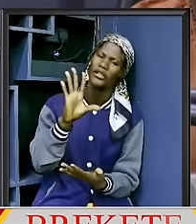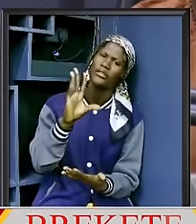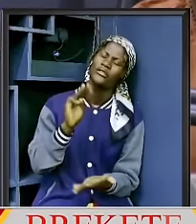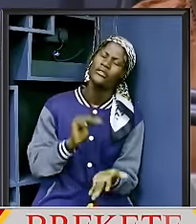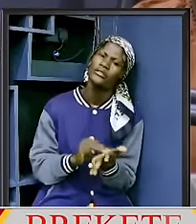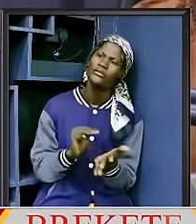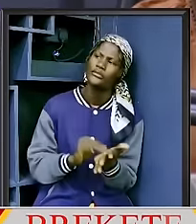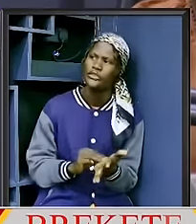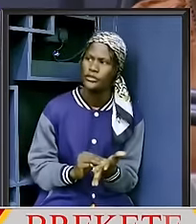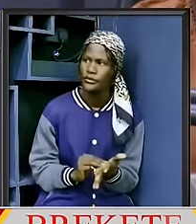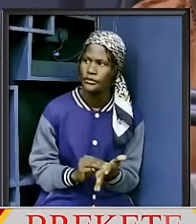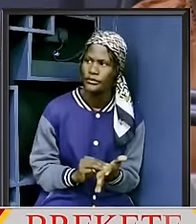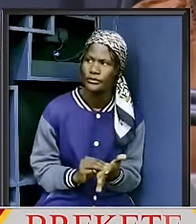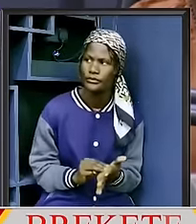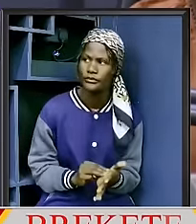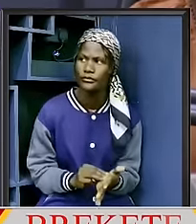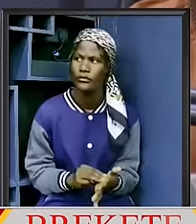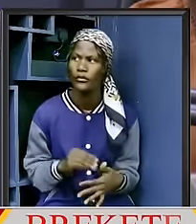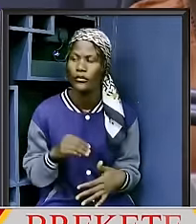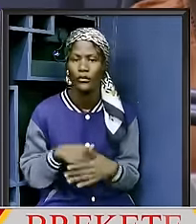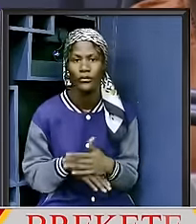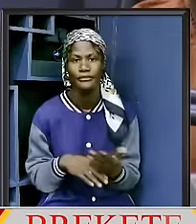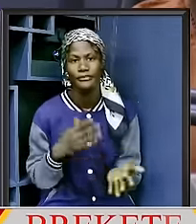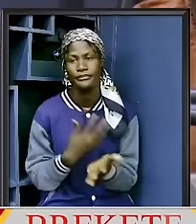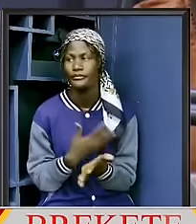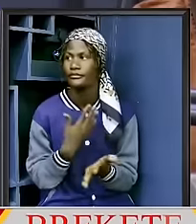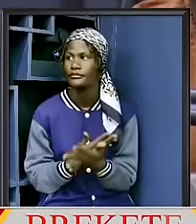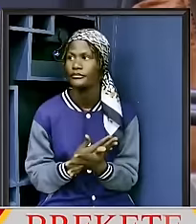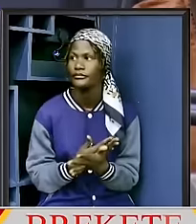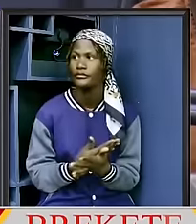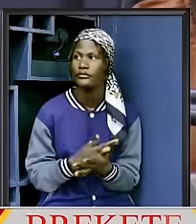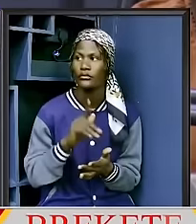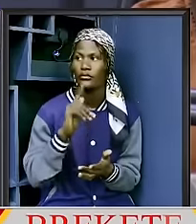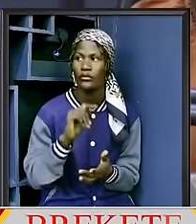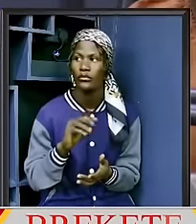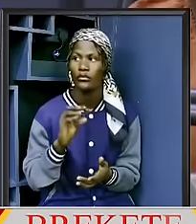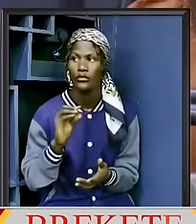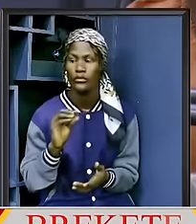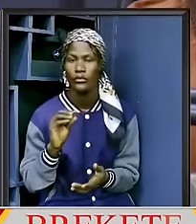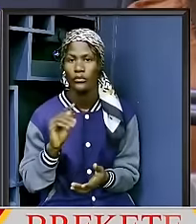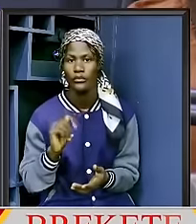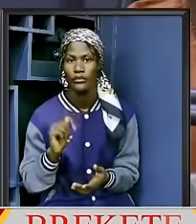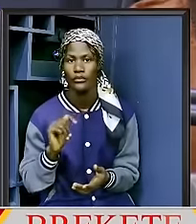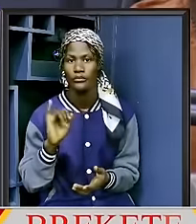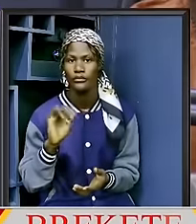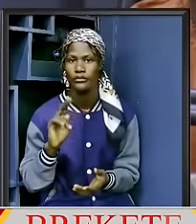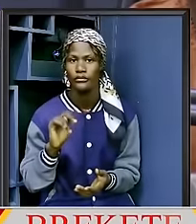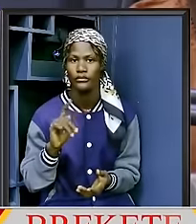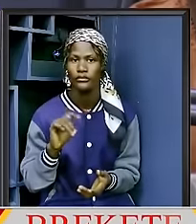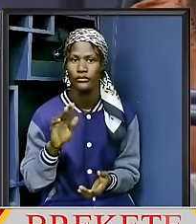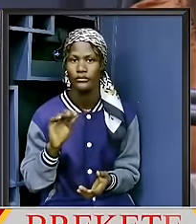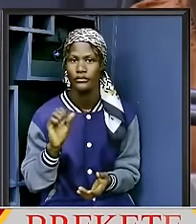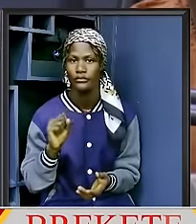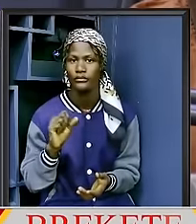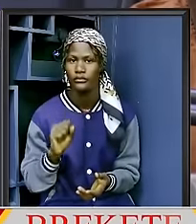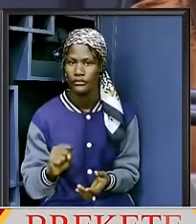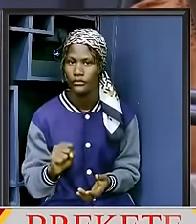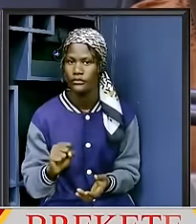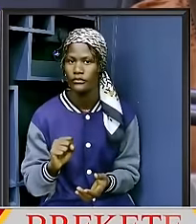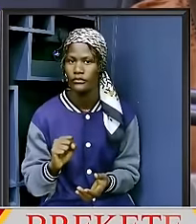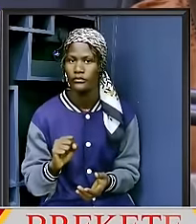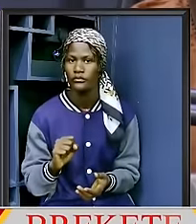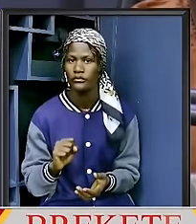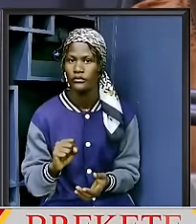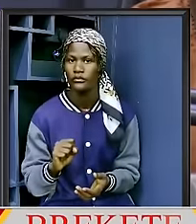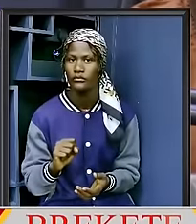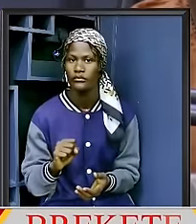$5 million, all the money. Plus interest as at that August. But minus interest, now how much? No,